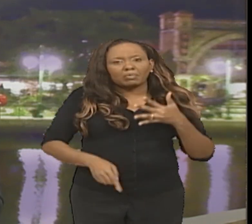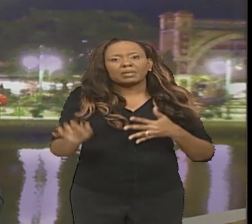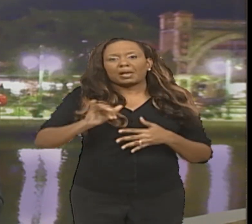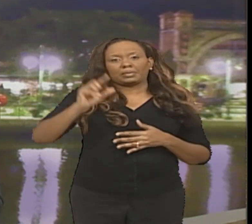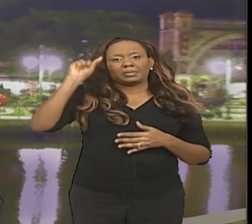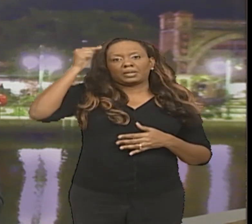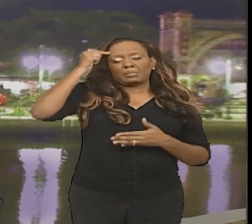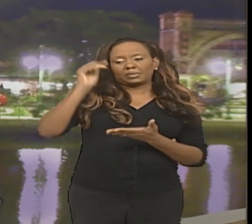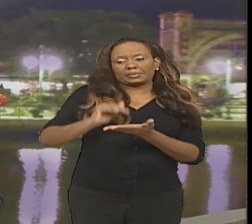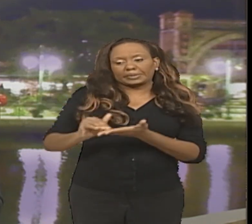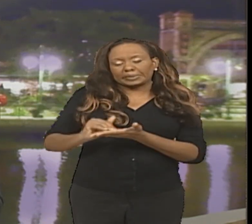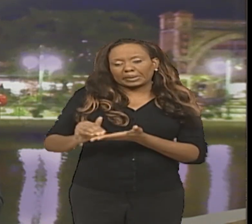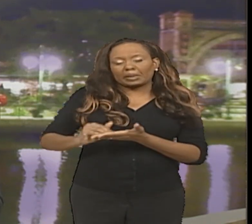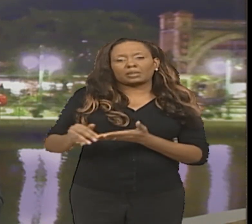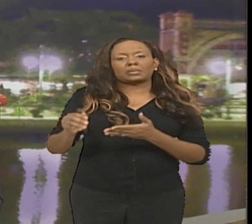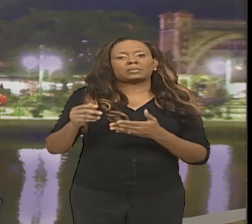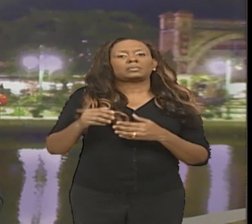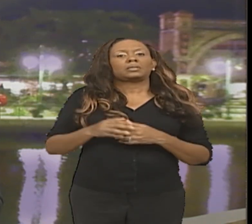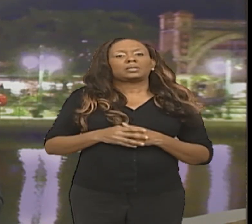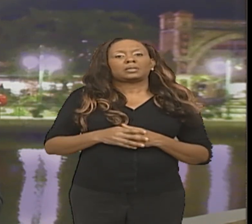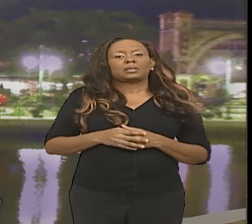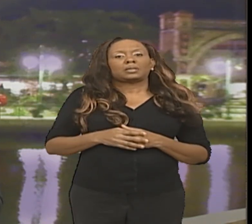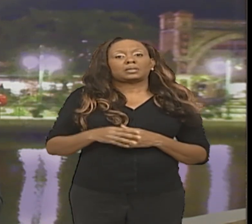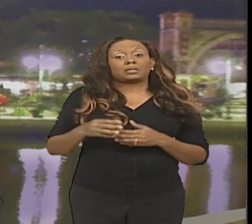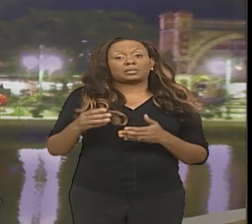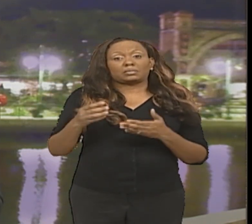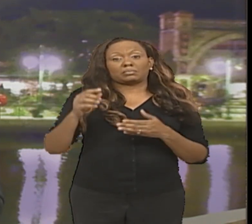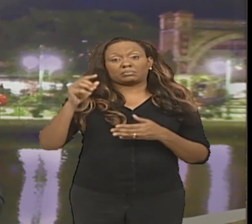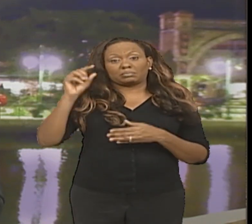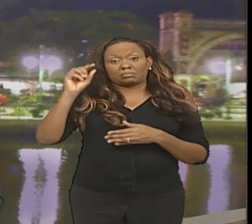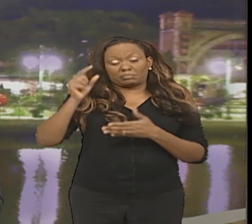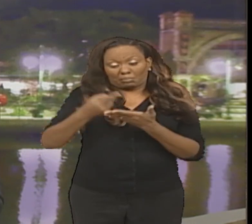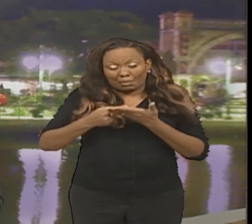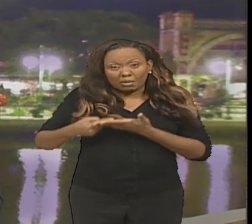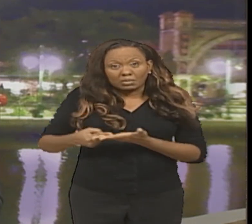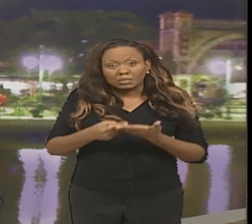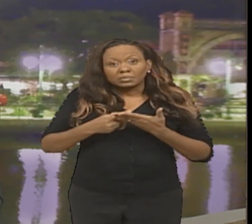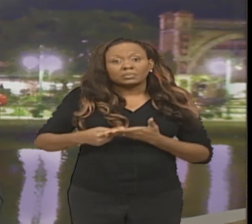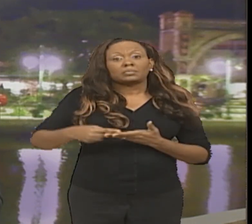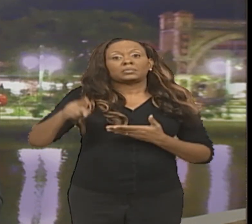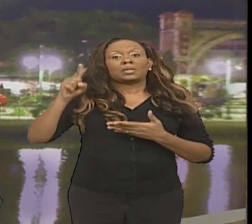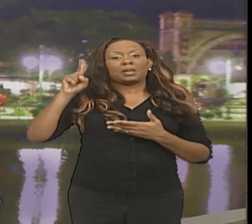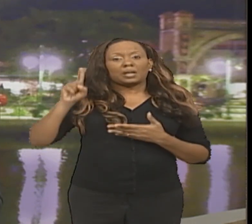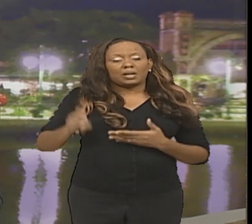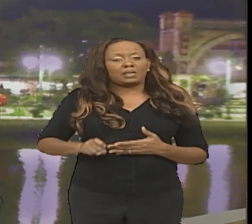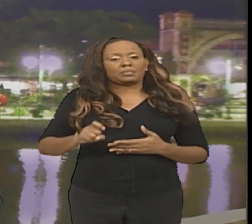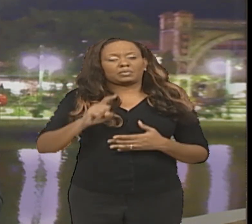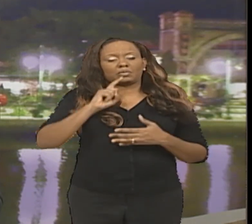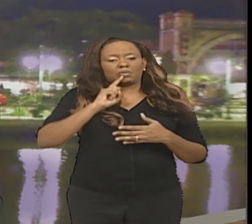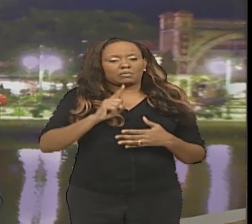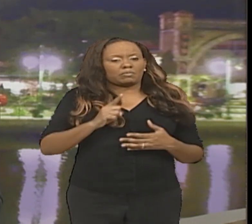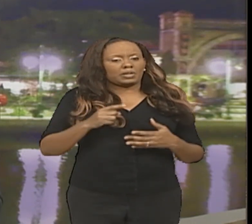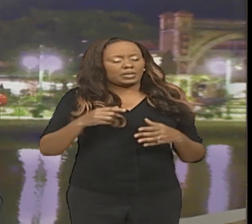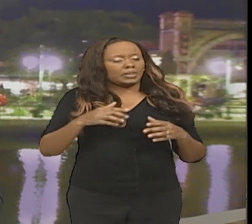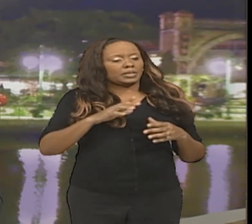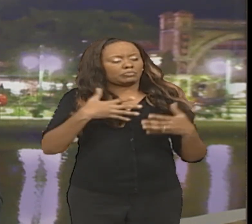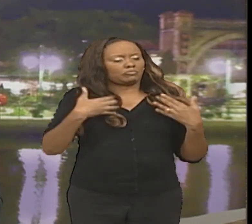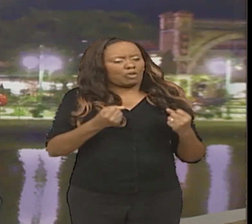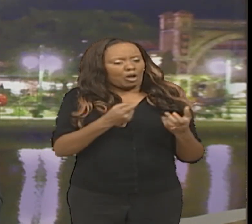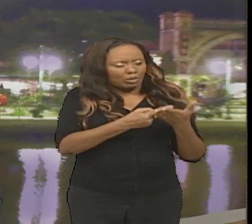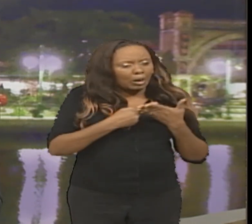Mr. DePisa is telling government discussions at the level of social partnership cannot replace active negotiations with trade